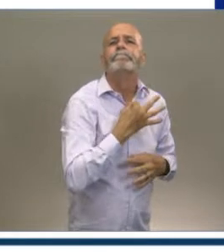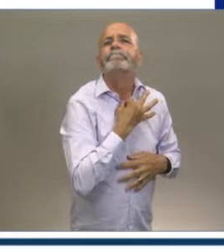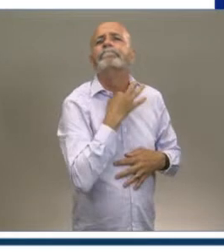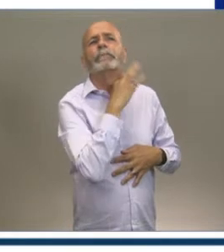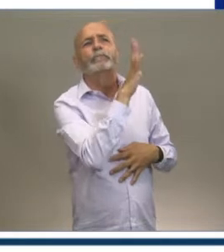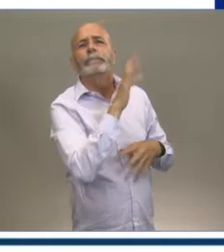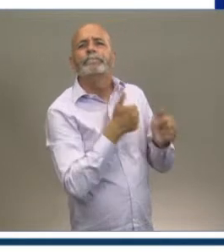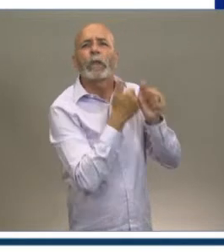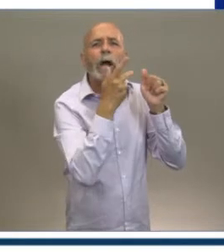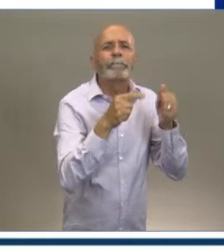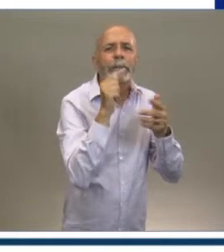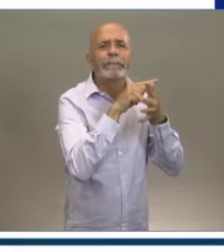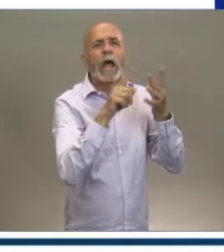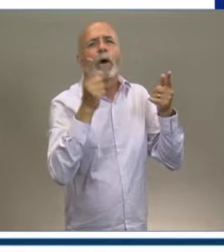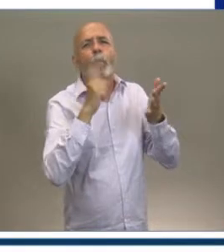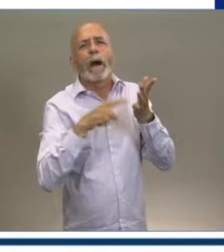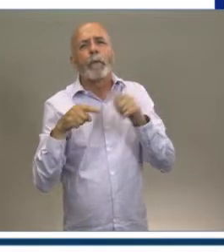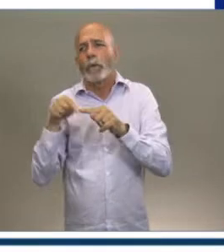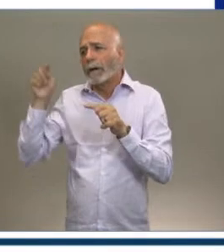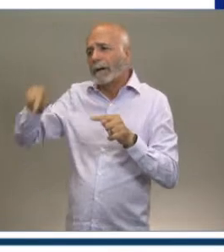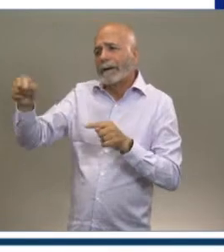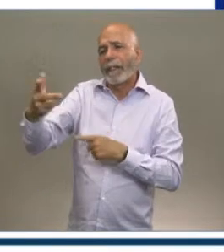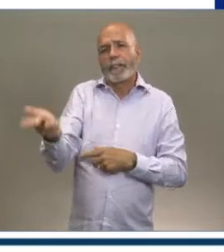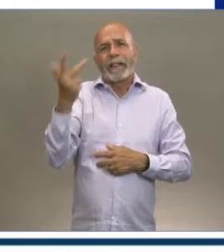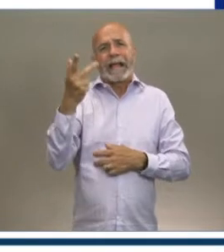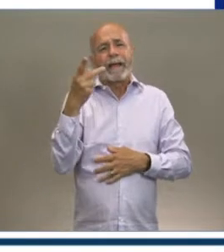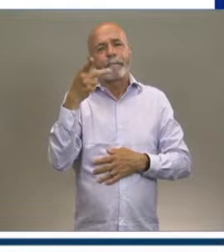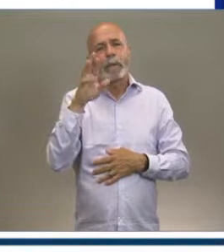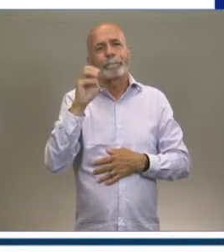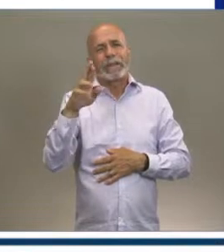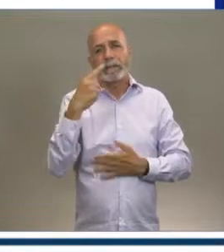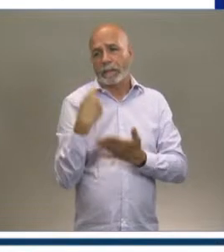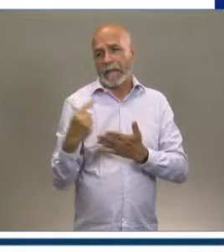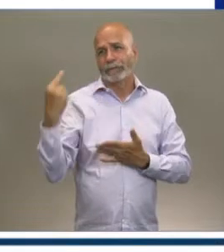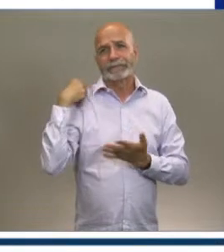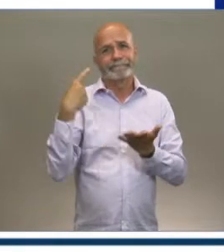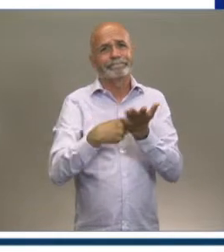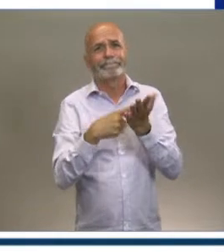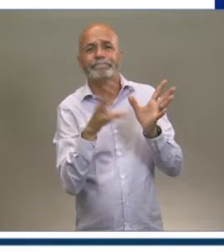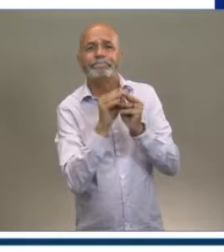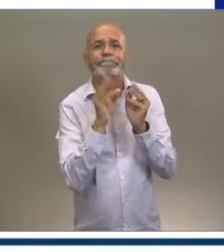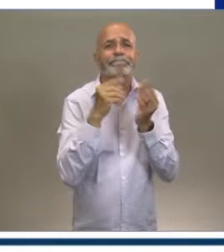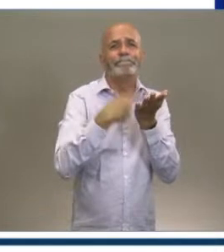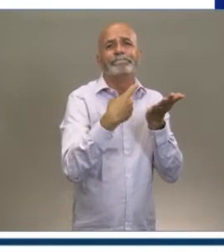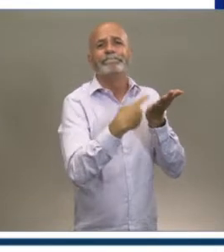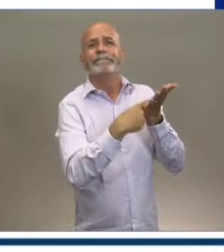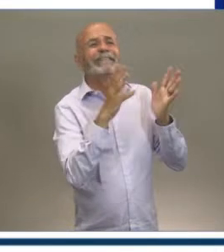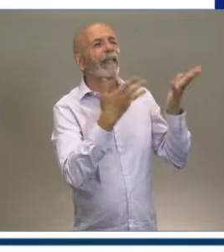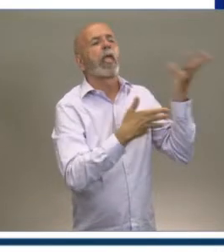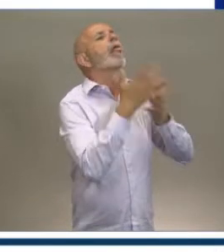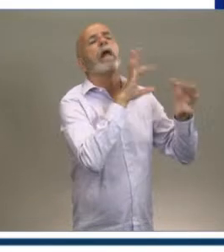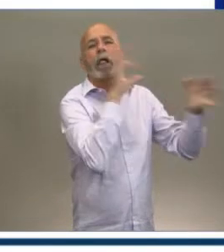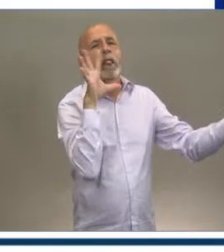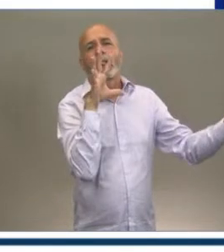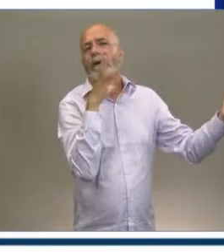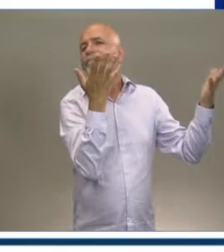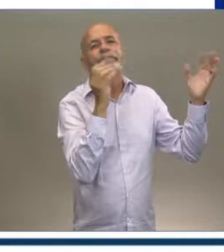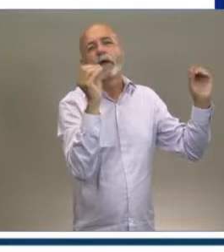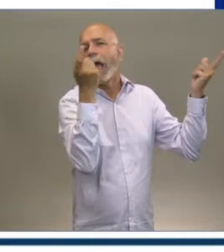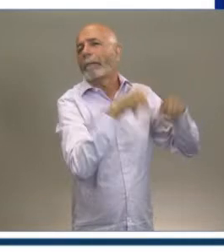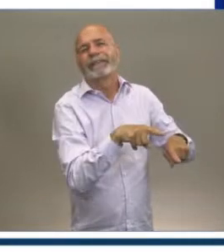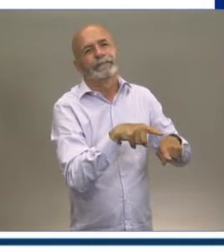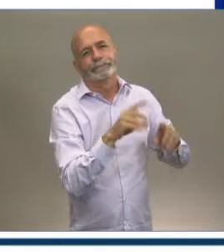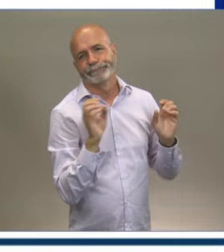other premiers in Atlantic, we were supposed to have a call last week, and that never happened. But we had to modify our